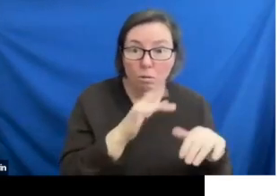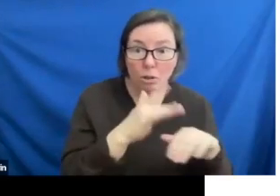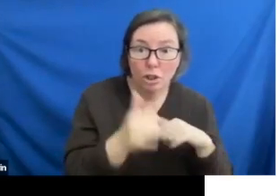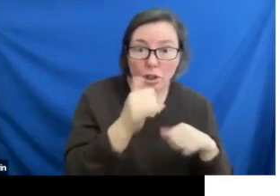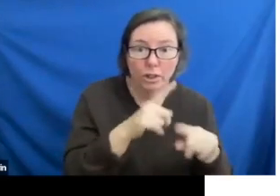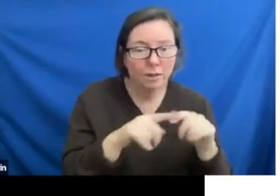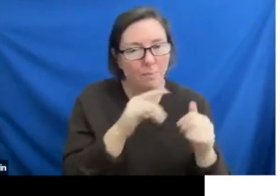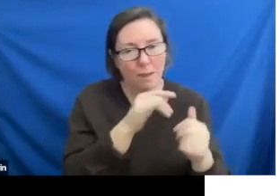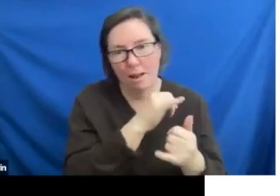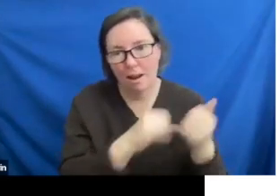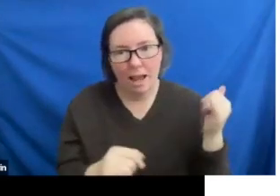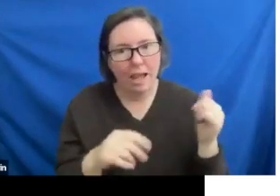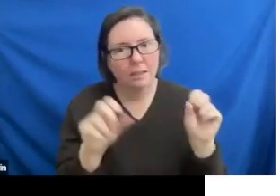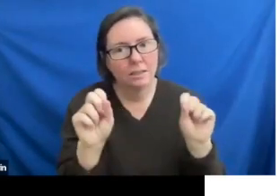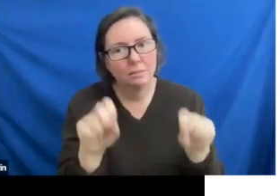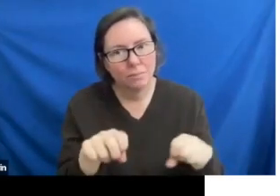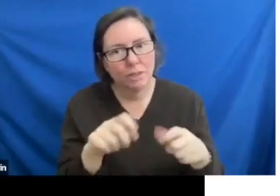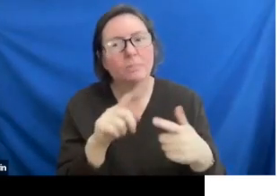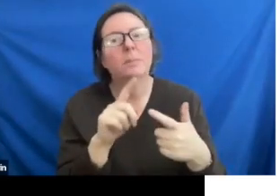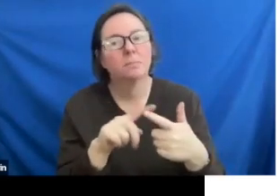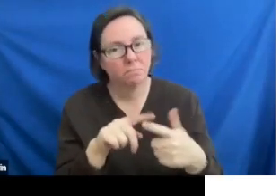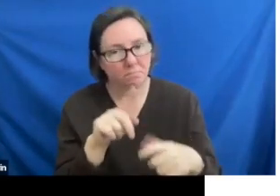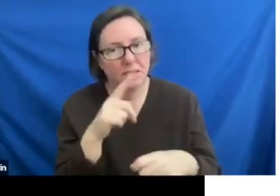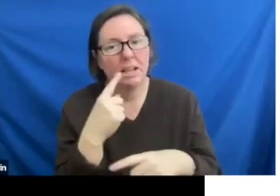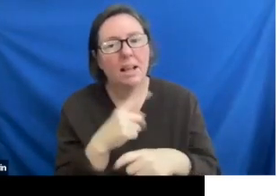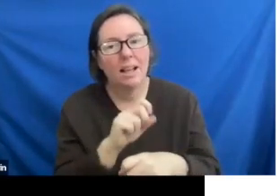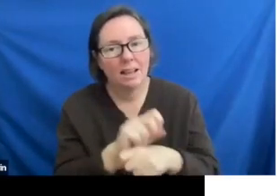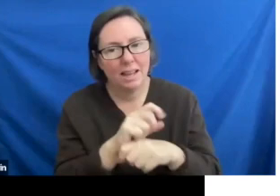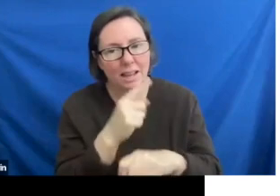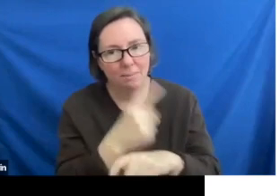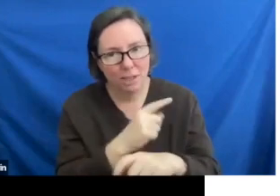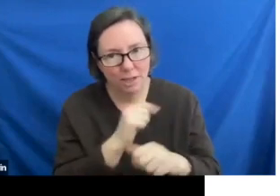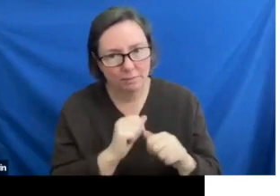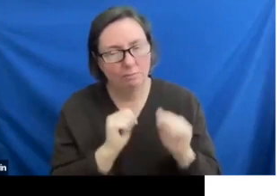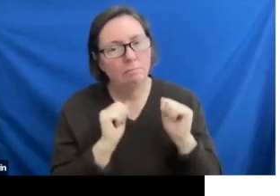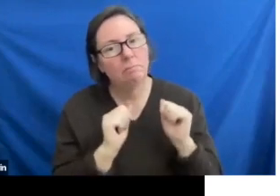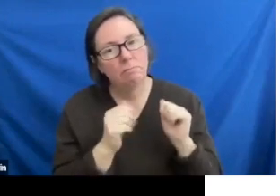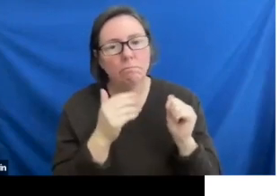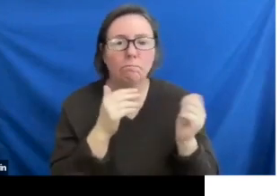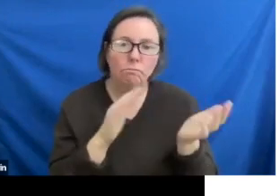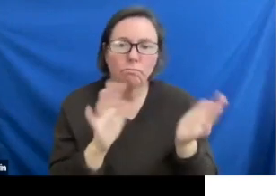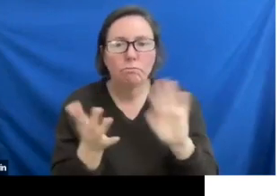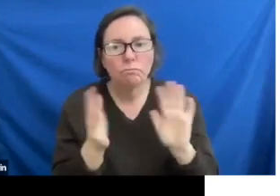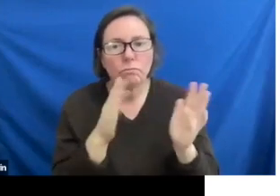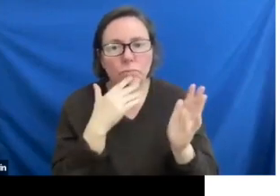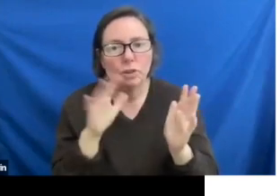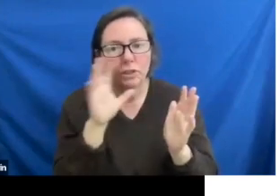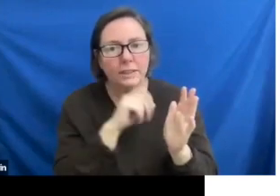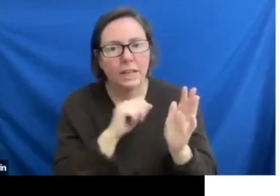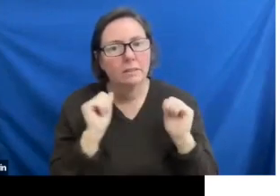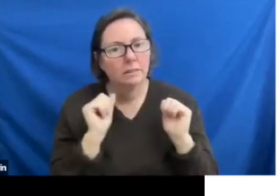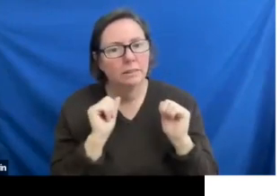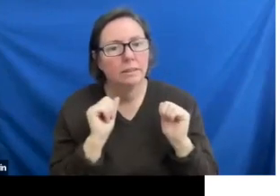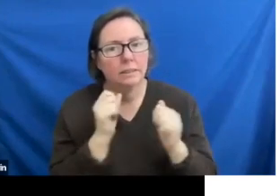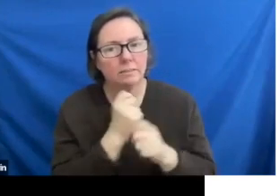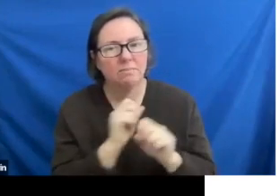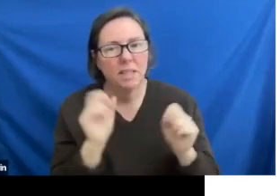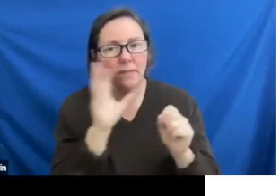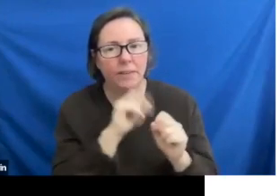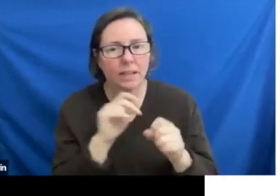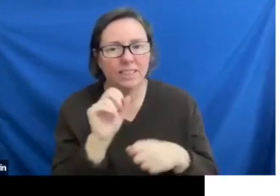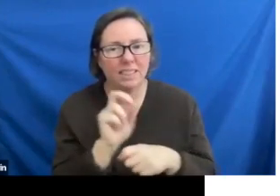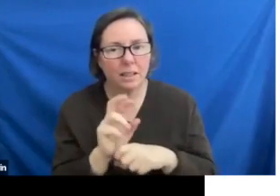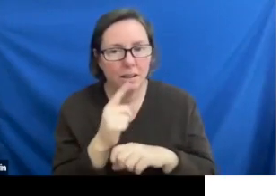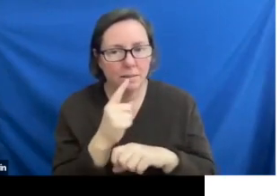late August, but Labor Day is a conservative schedule. And again, we're going to reopen it with a new floor and some